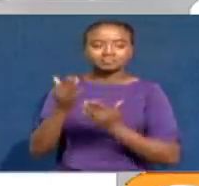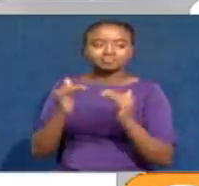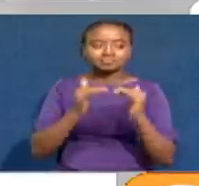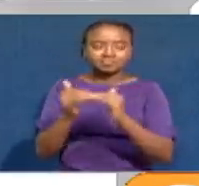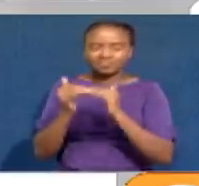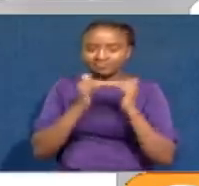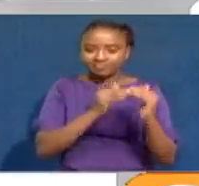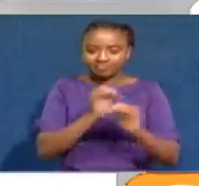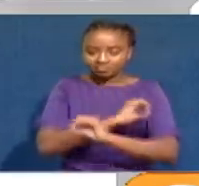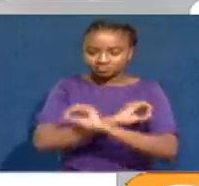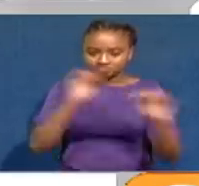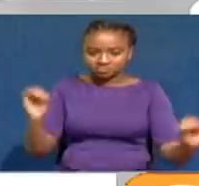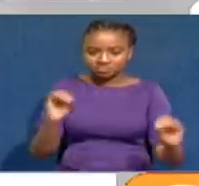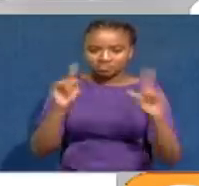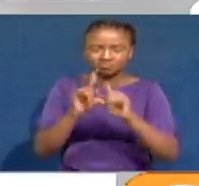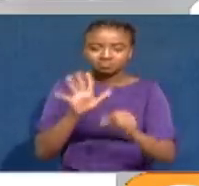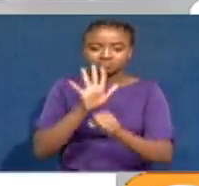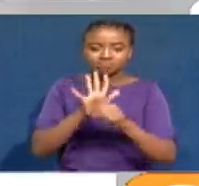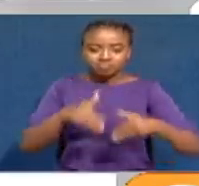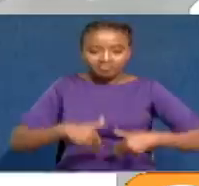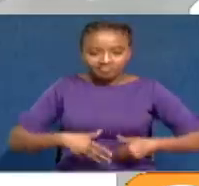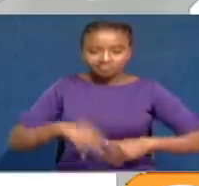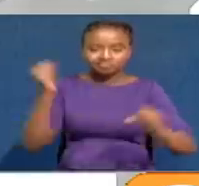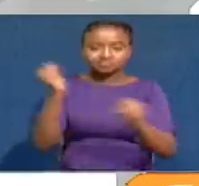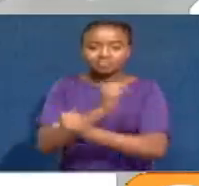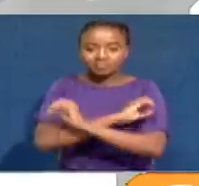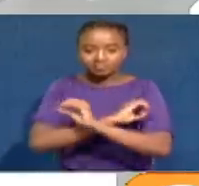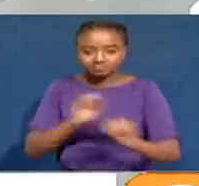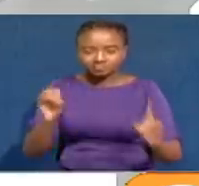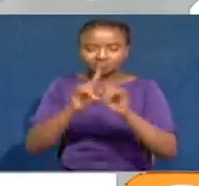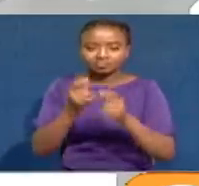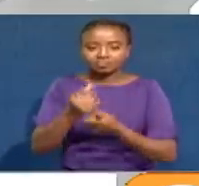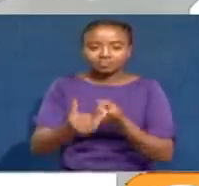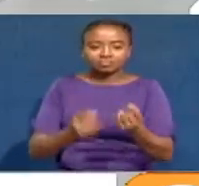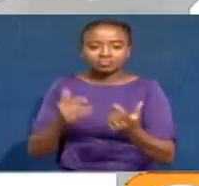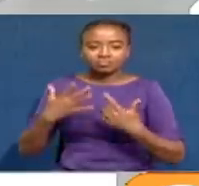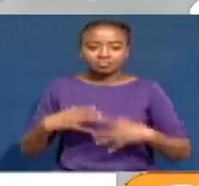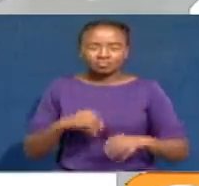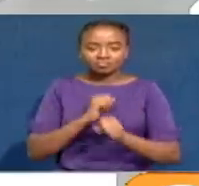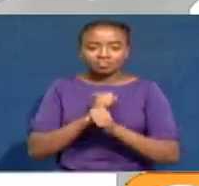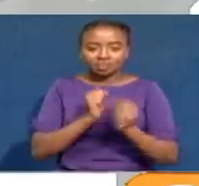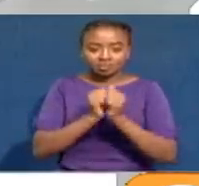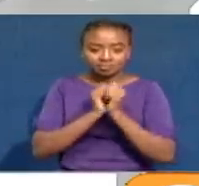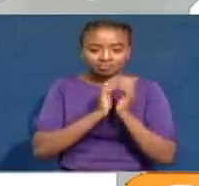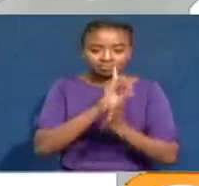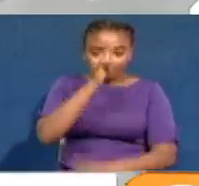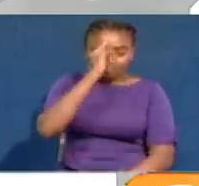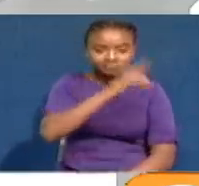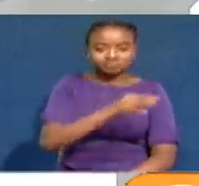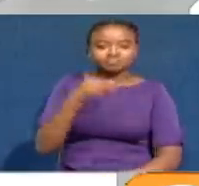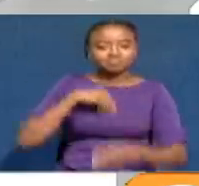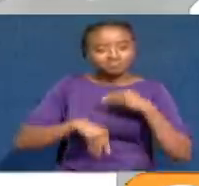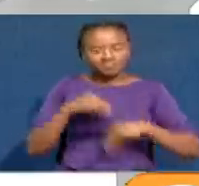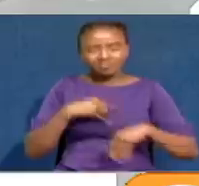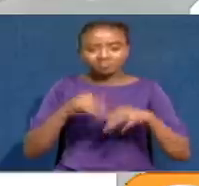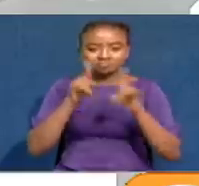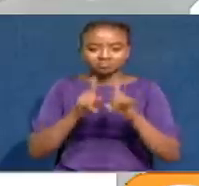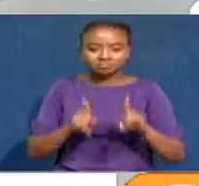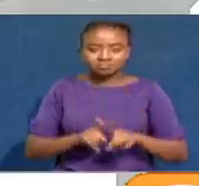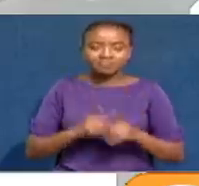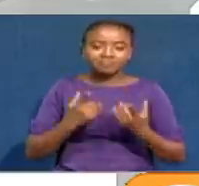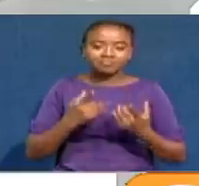country, where we have many dejected youth and a few cream of people associated with government who through state capture and through direct